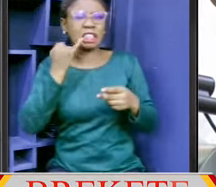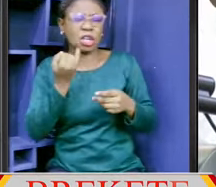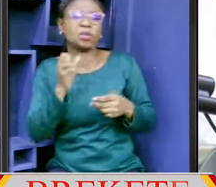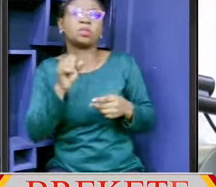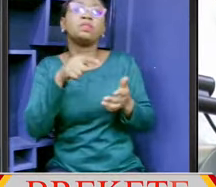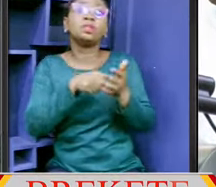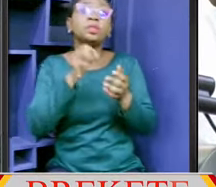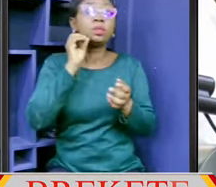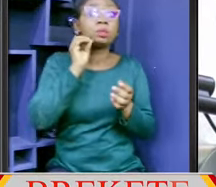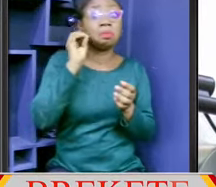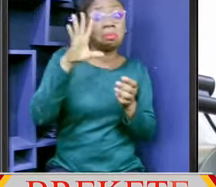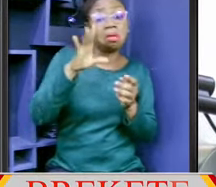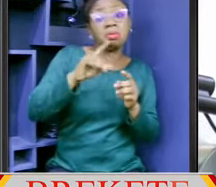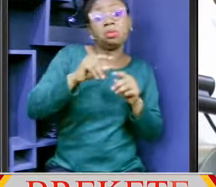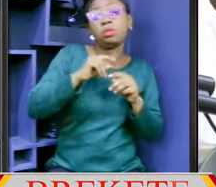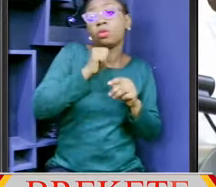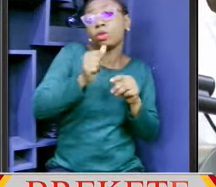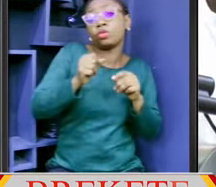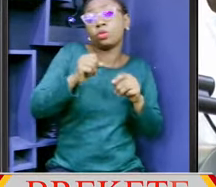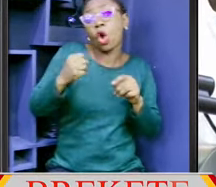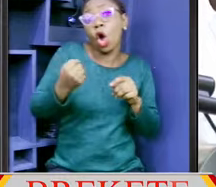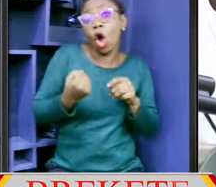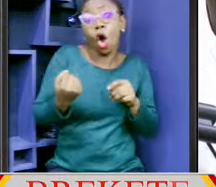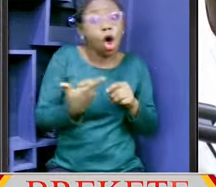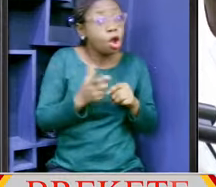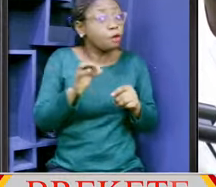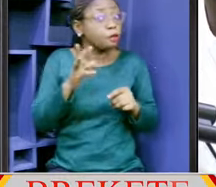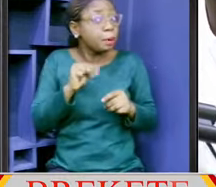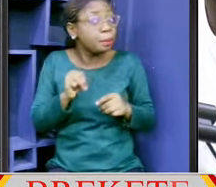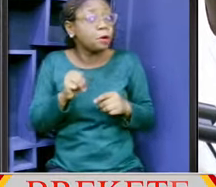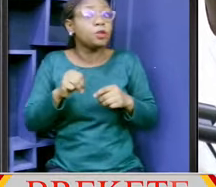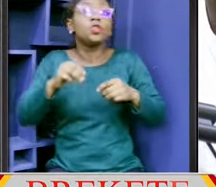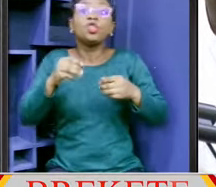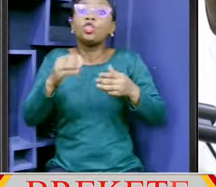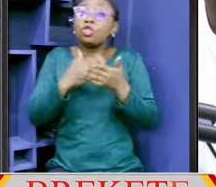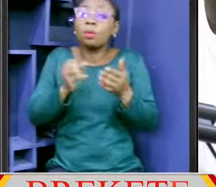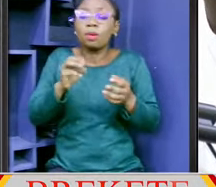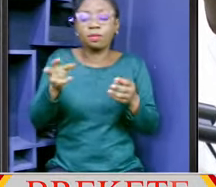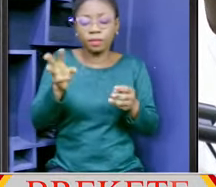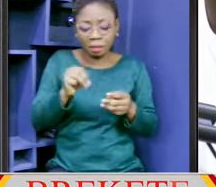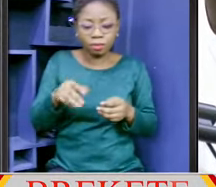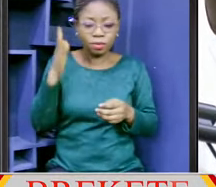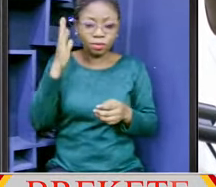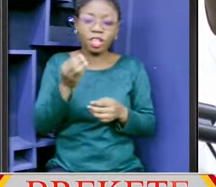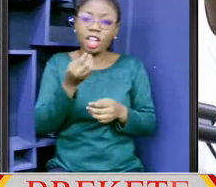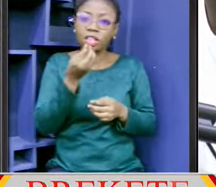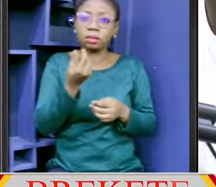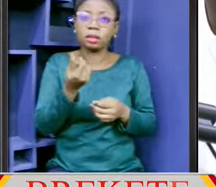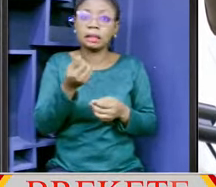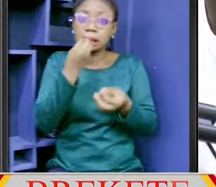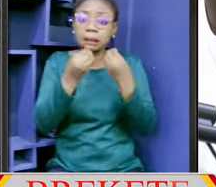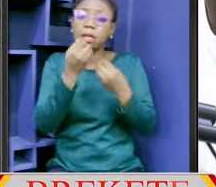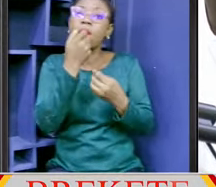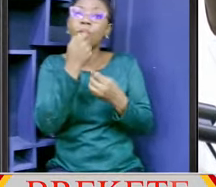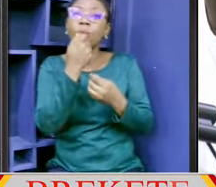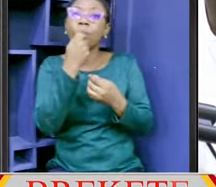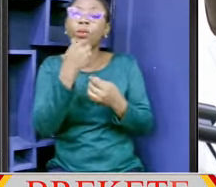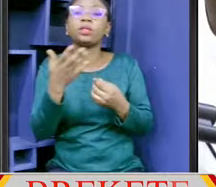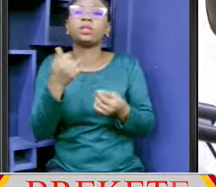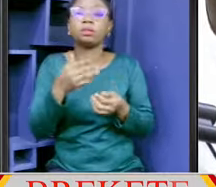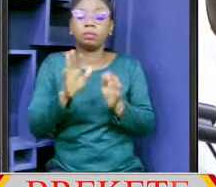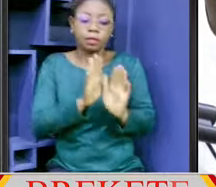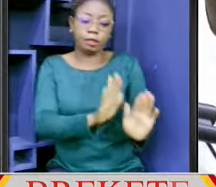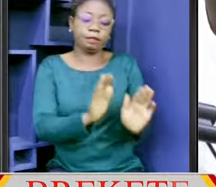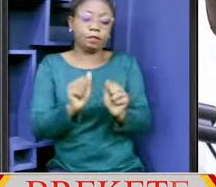all of them, good ones there amongst them. Some of them go eat granuts. The fat, what did they do now? They go leave their shop, come back the